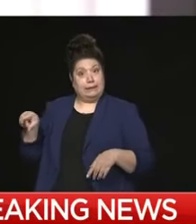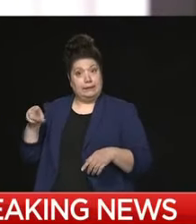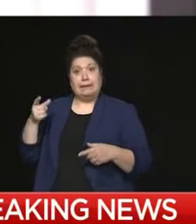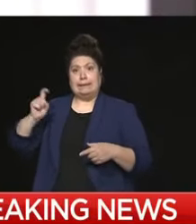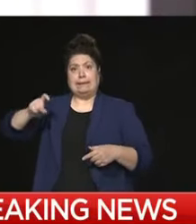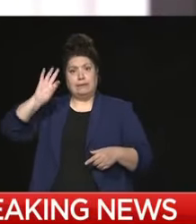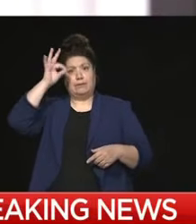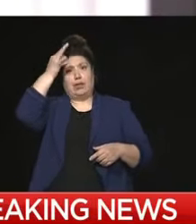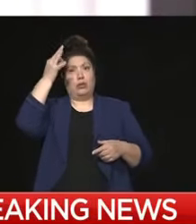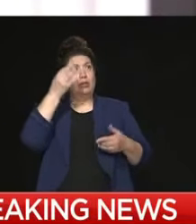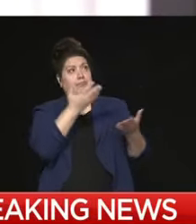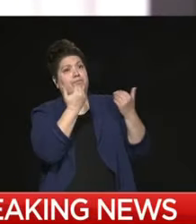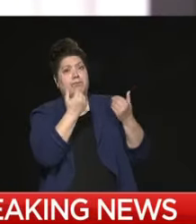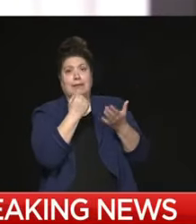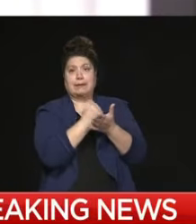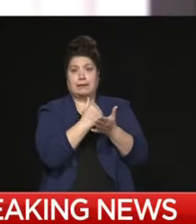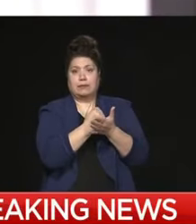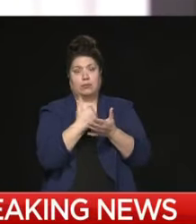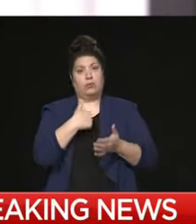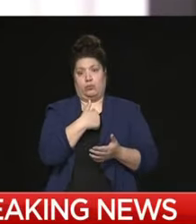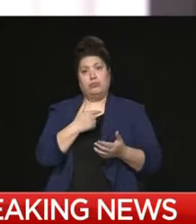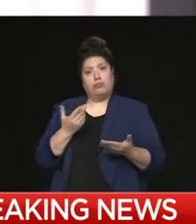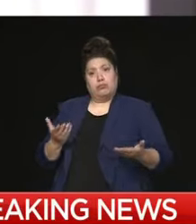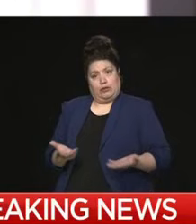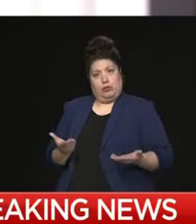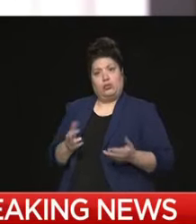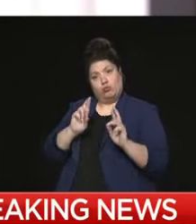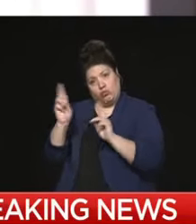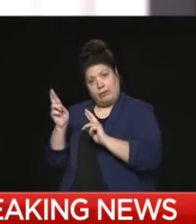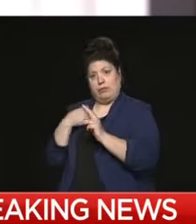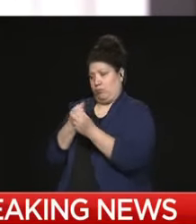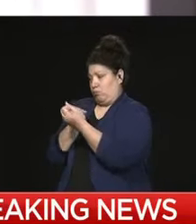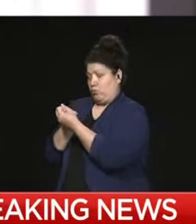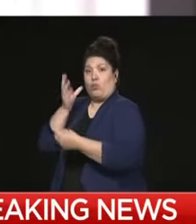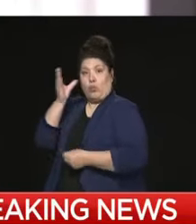there. But precisely, we have to look into the solution together.